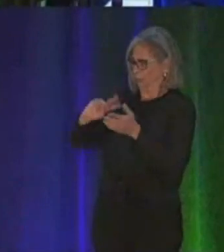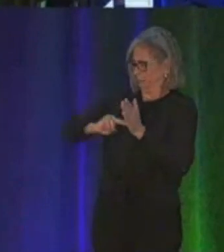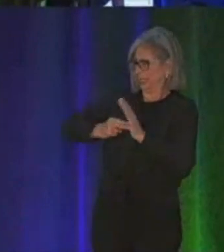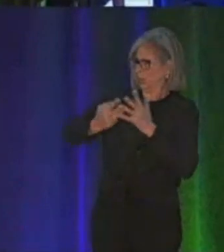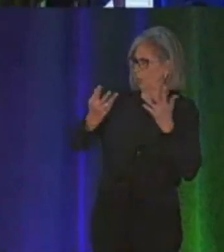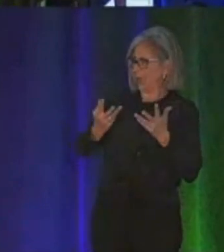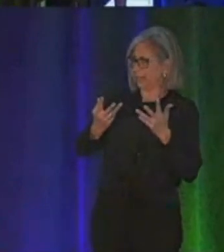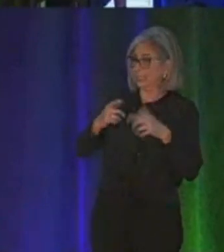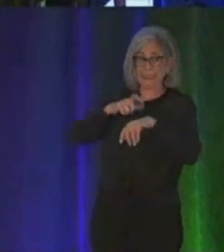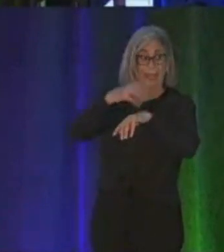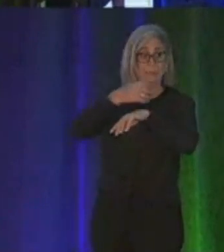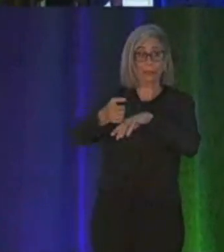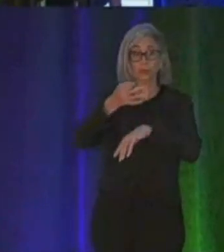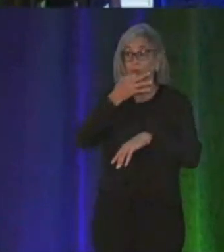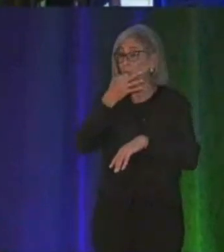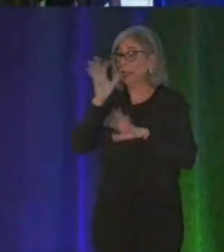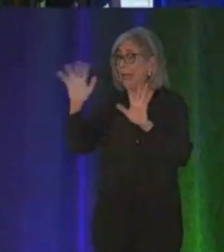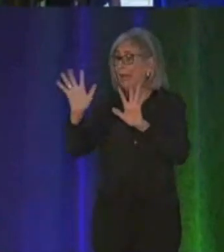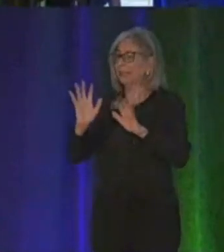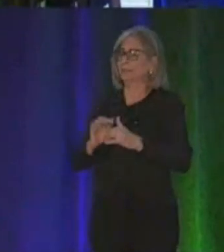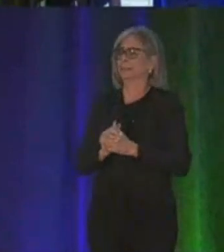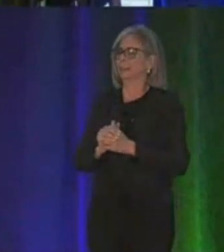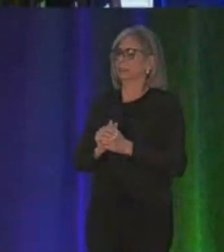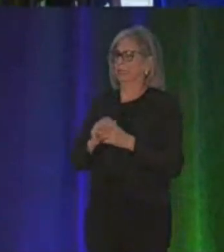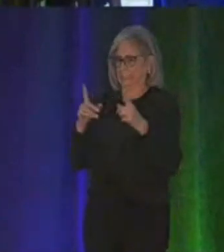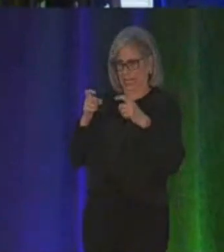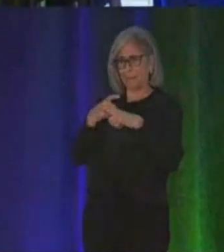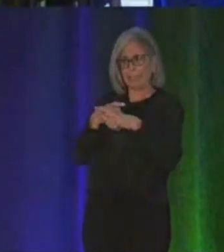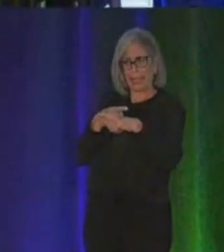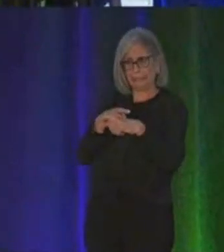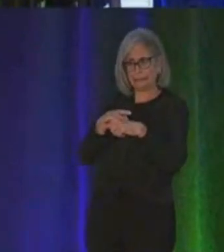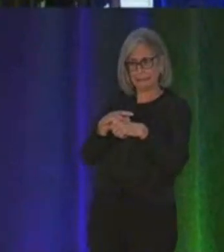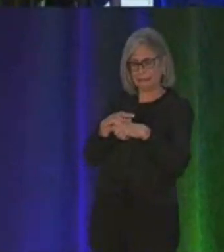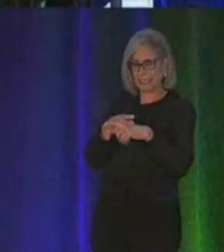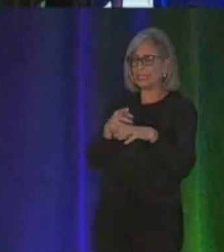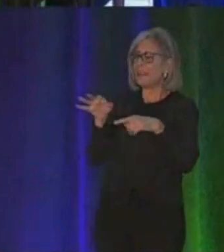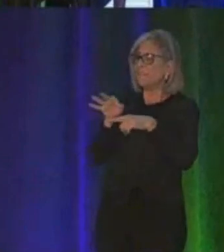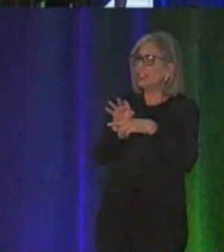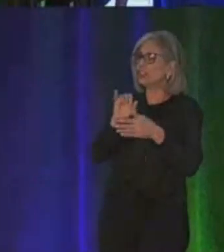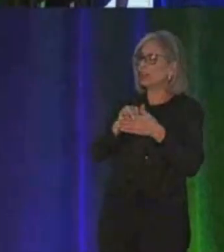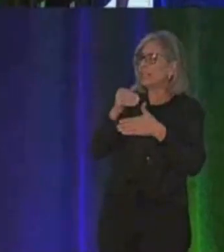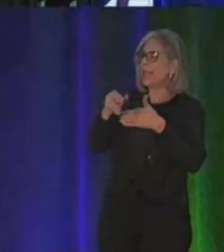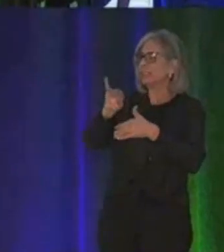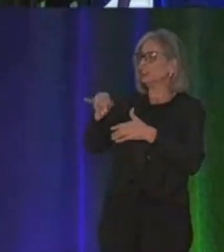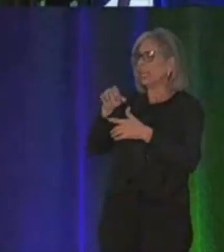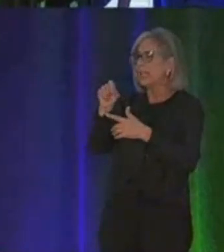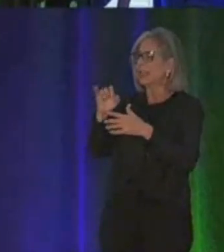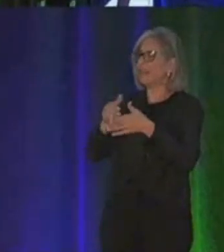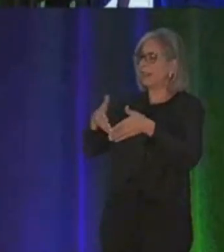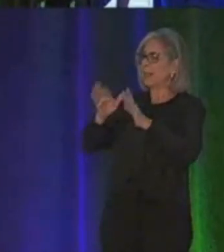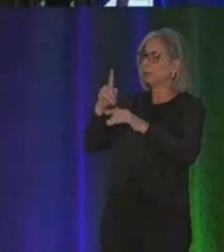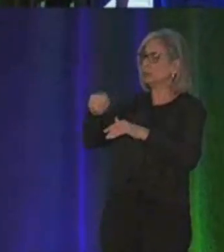real quick? I'm running out of time. ISR is complicated. It's a feature in Next.js that lets you